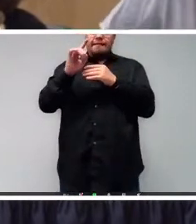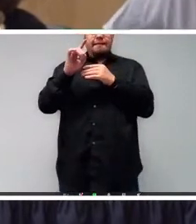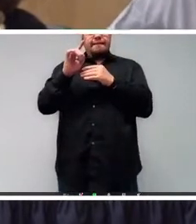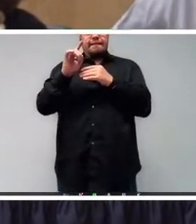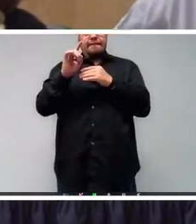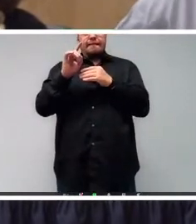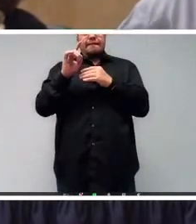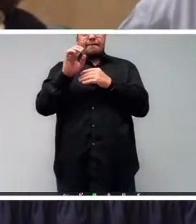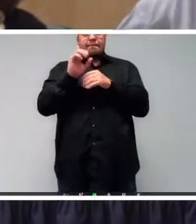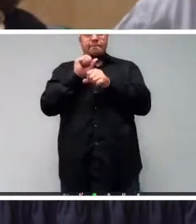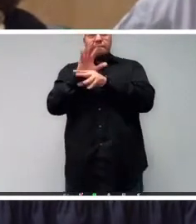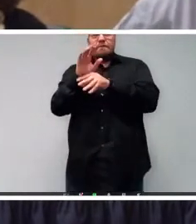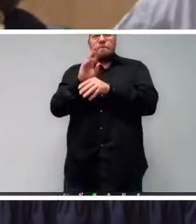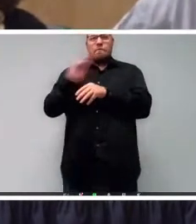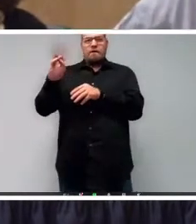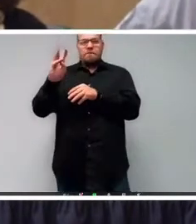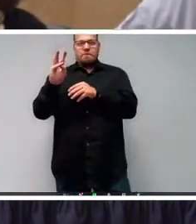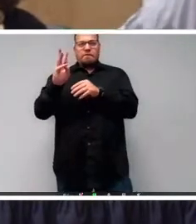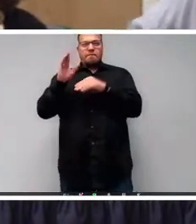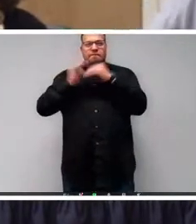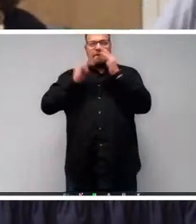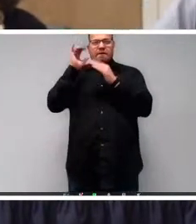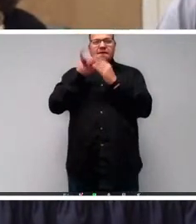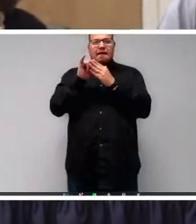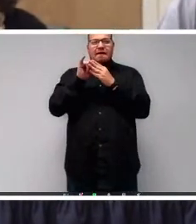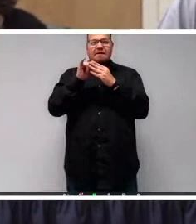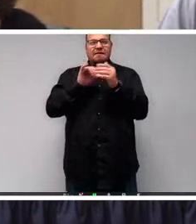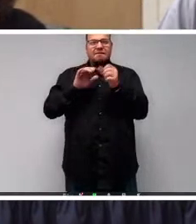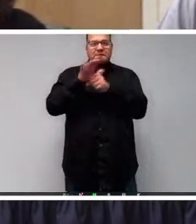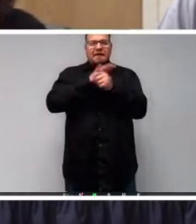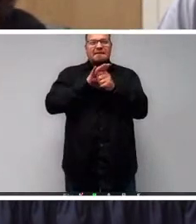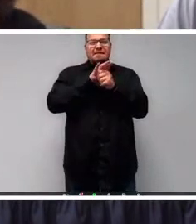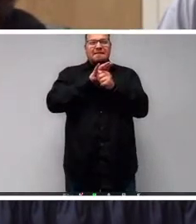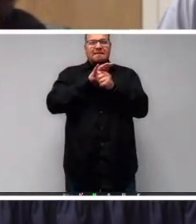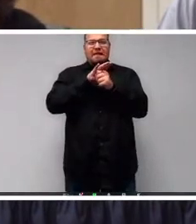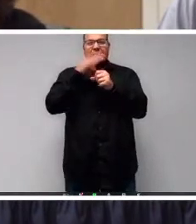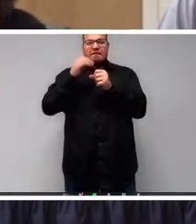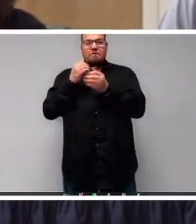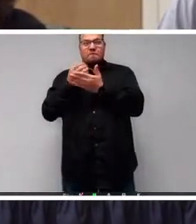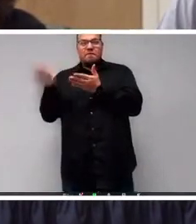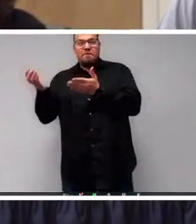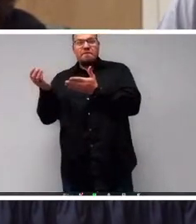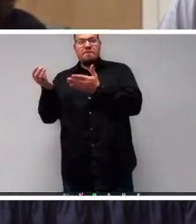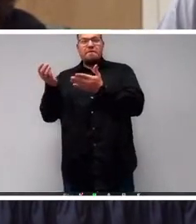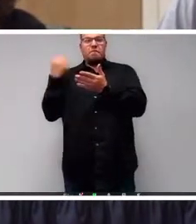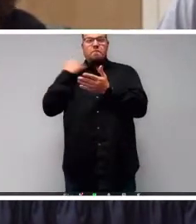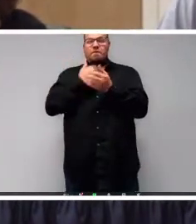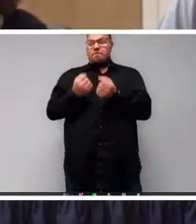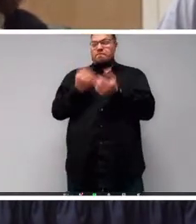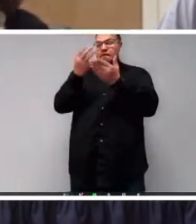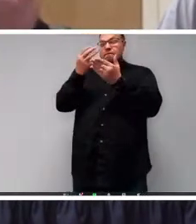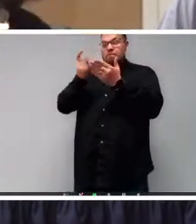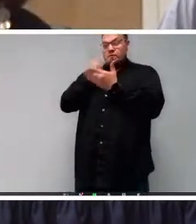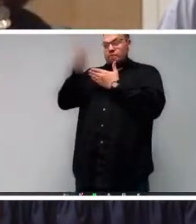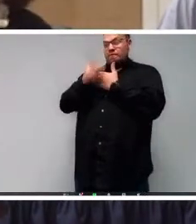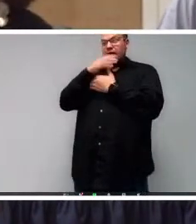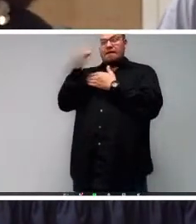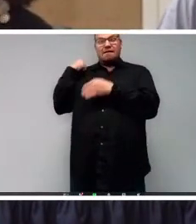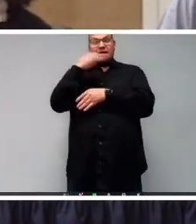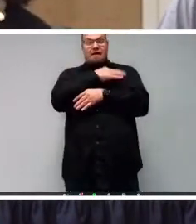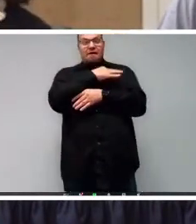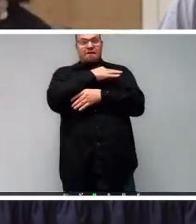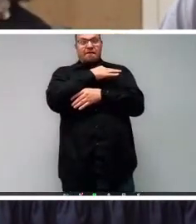Mountain West would build out the space and equip it. We would provide the programming and the staff.